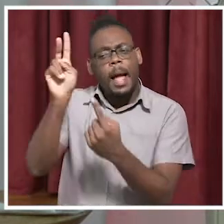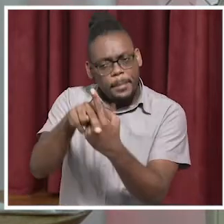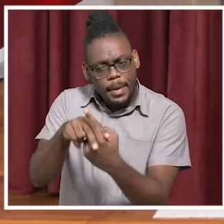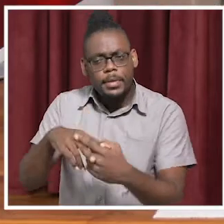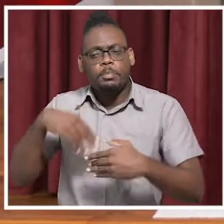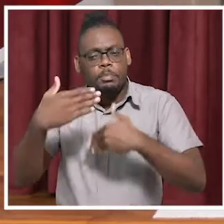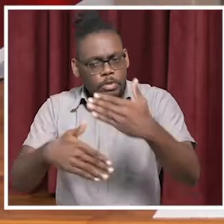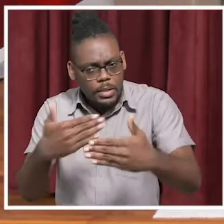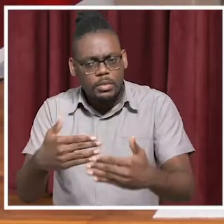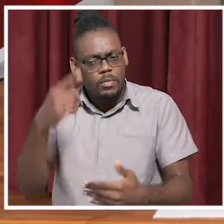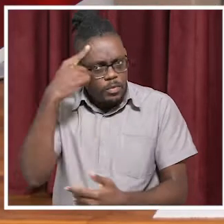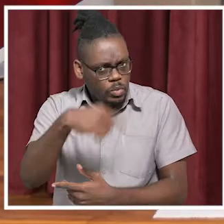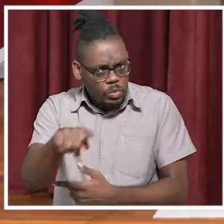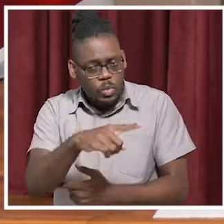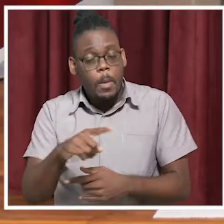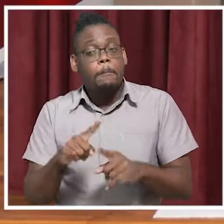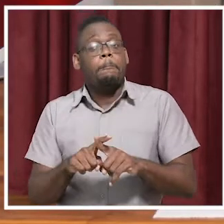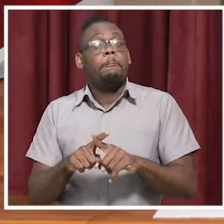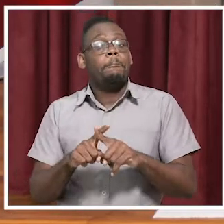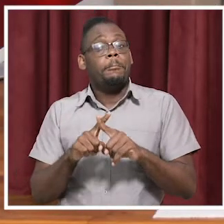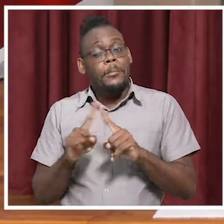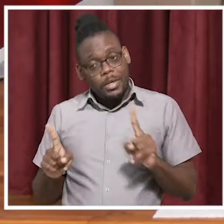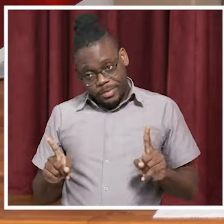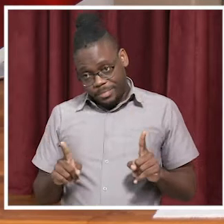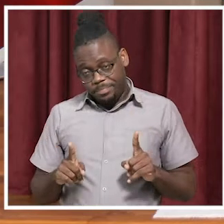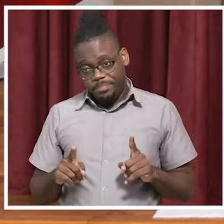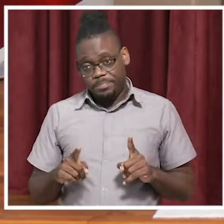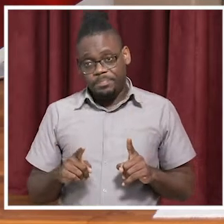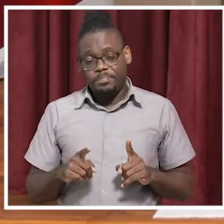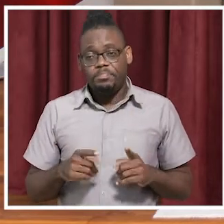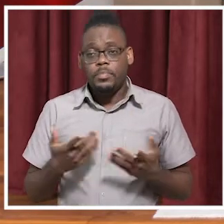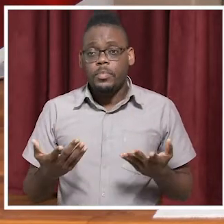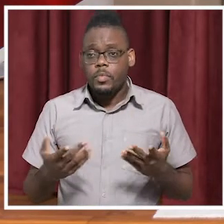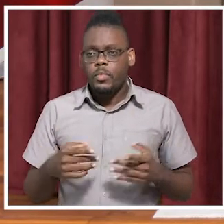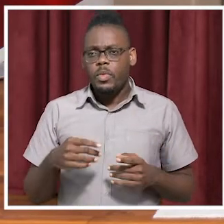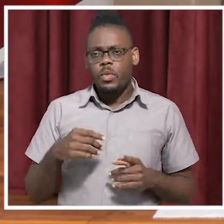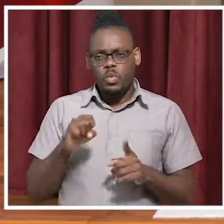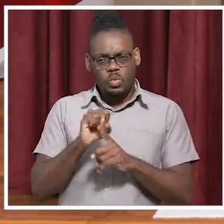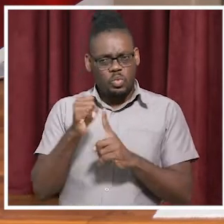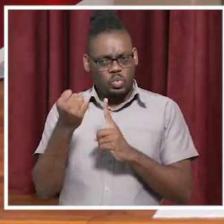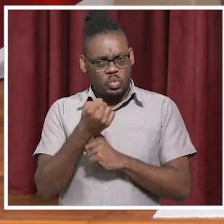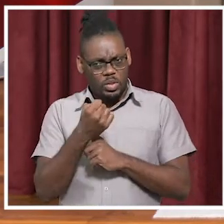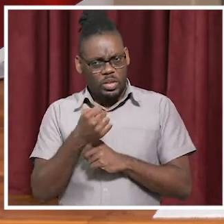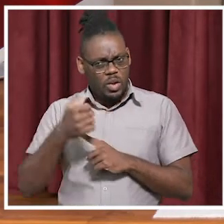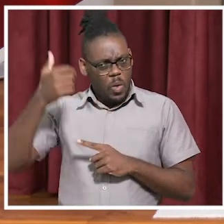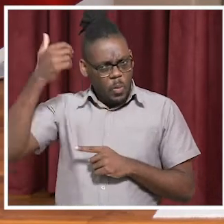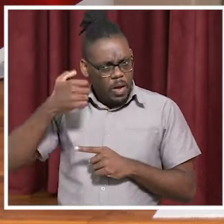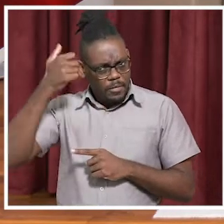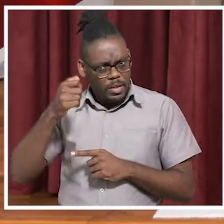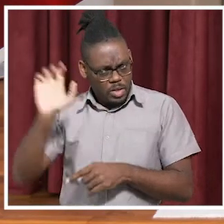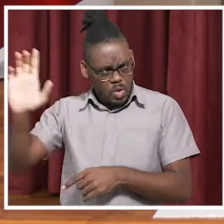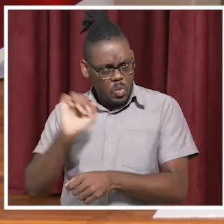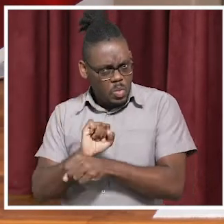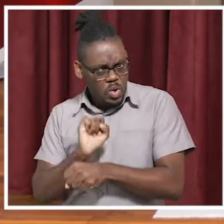It is different. So how can we compare the two? How does social welfare's function differ a little from National Commission of